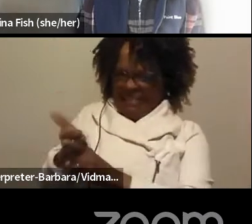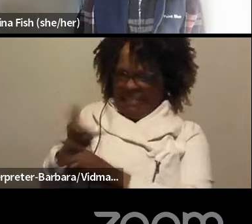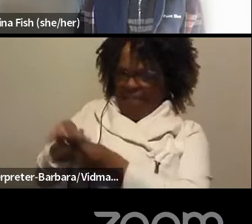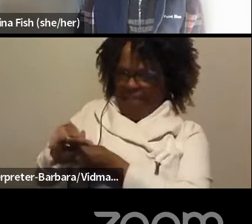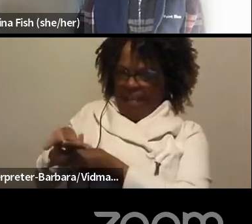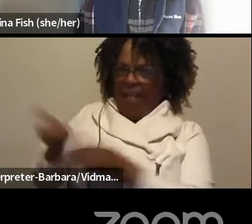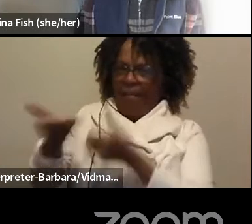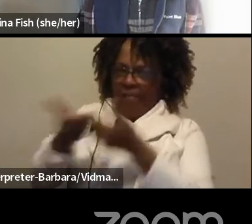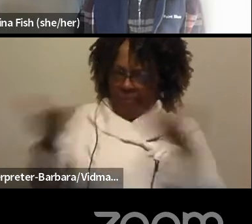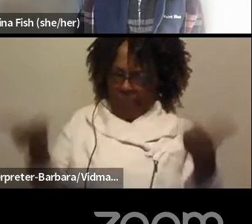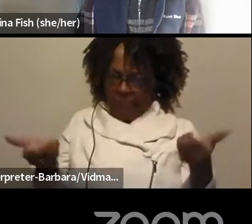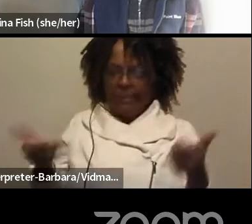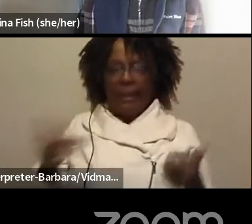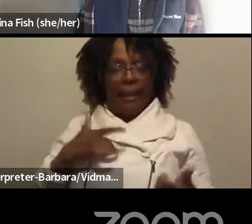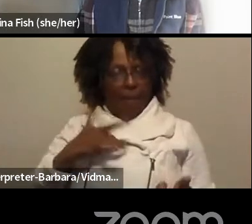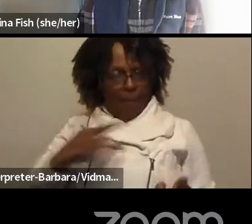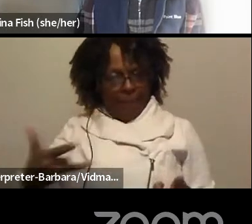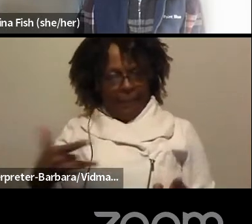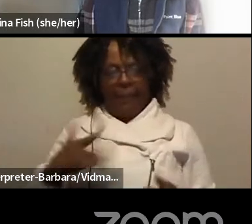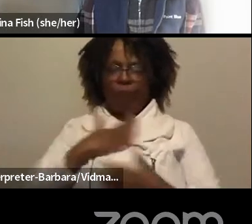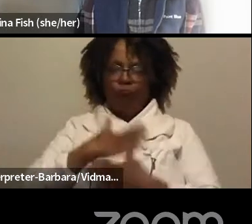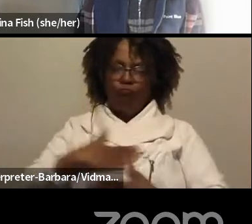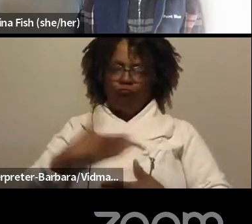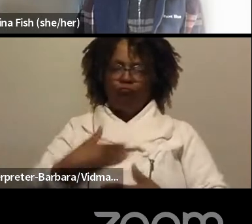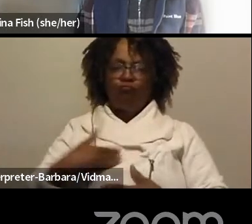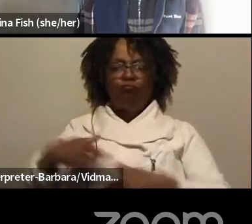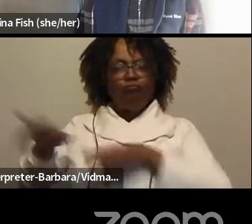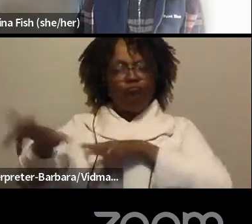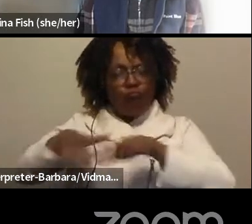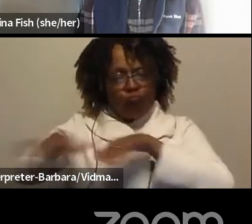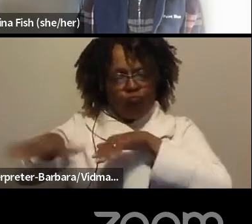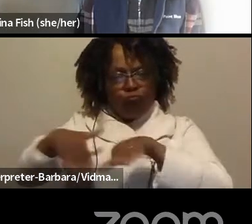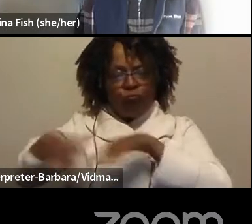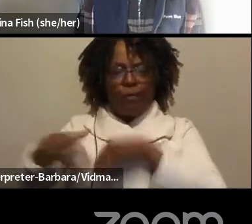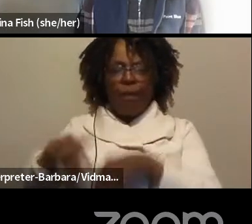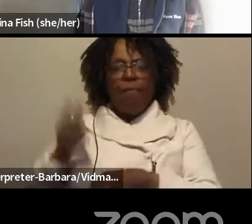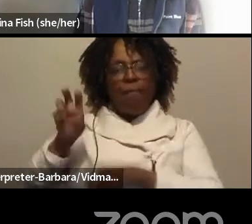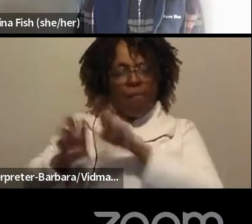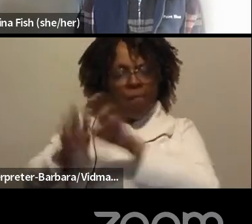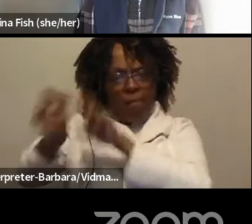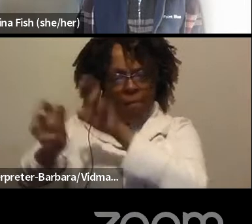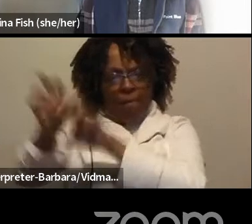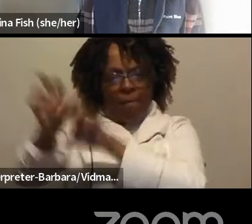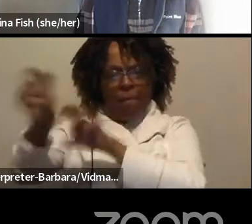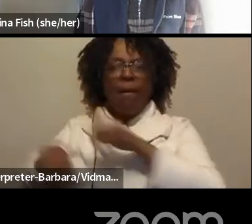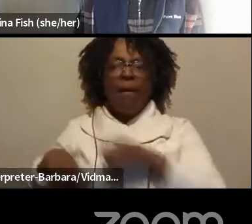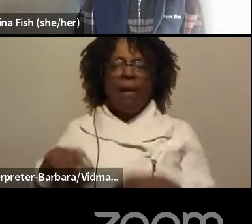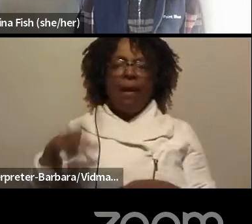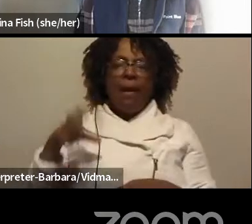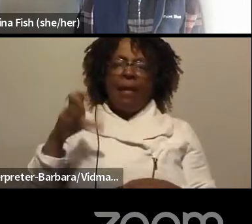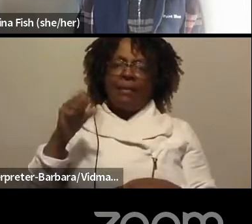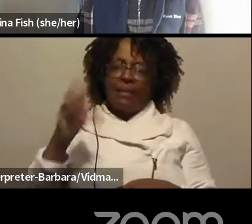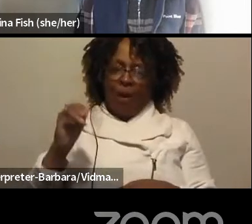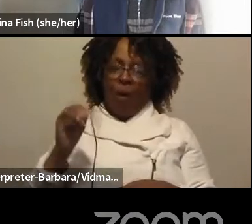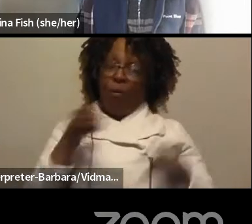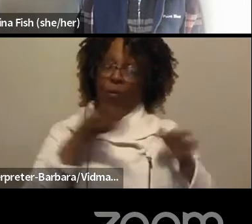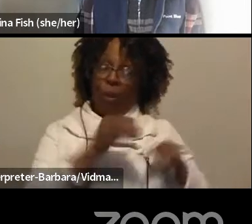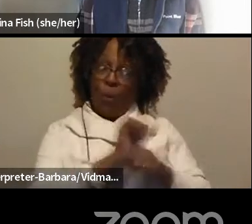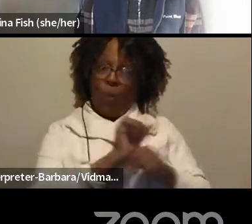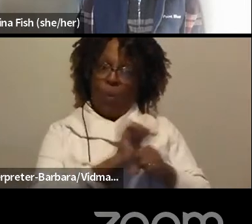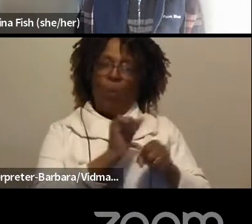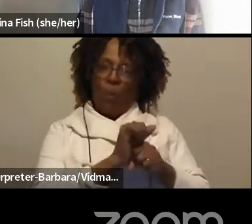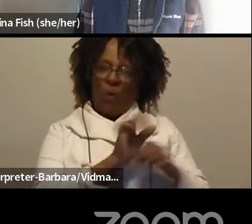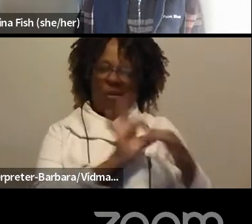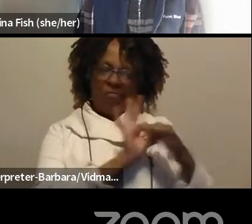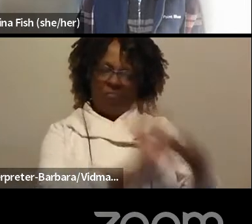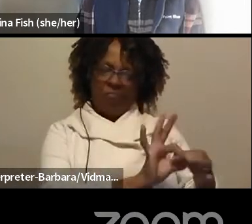water to practice self-care, but I was pushed to find something different as like a marine scientist that's still connected to your work